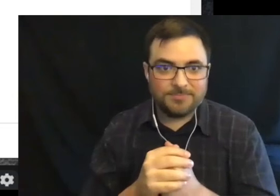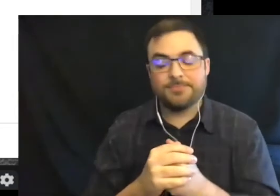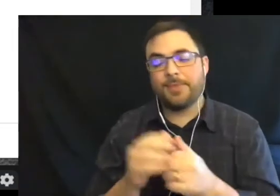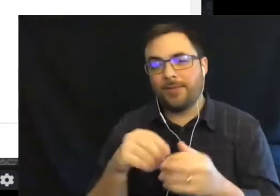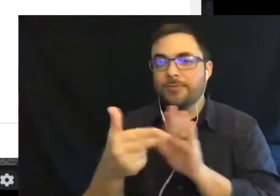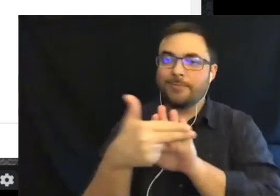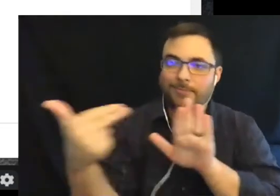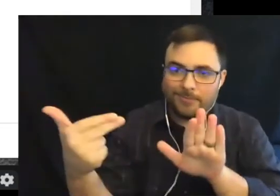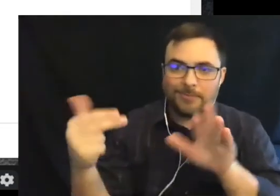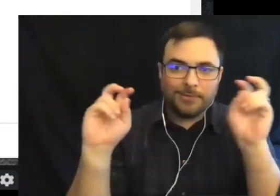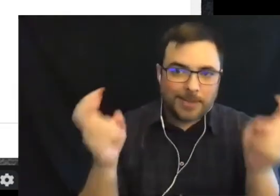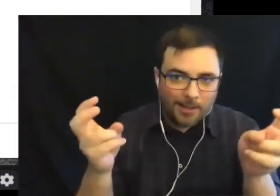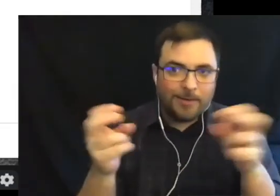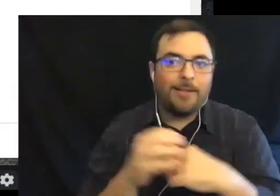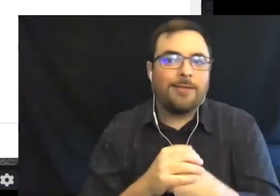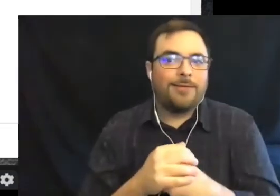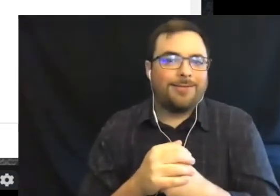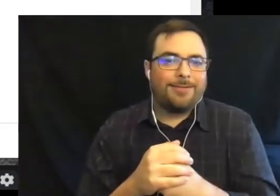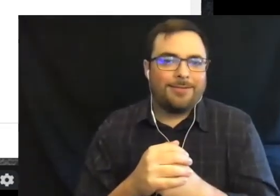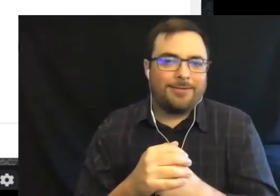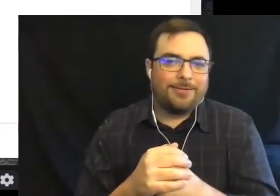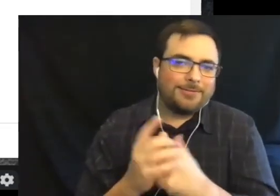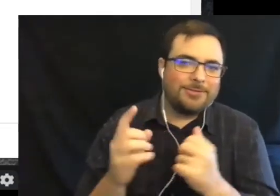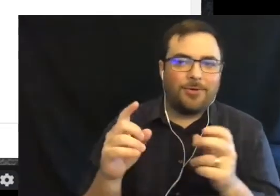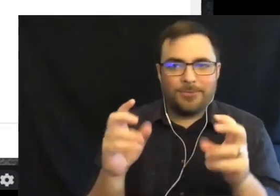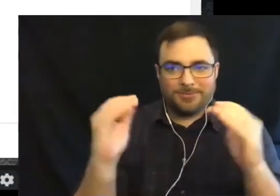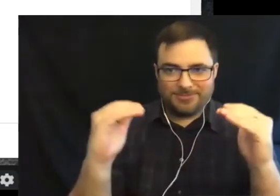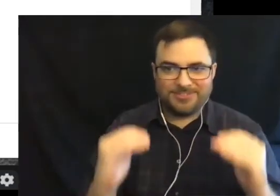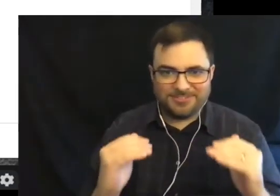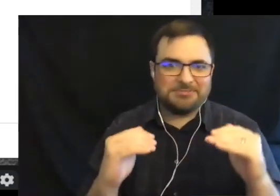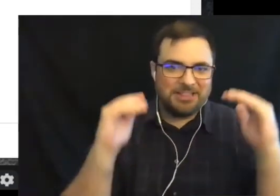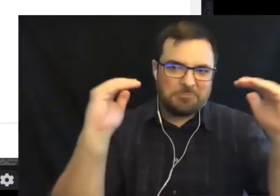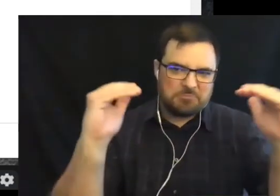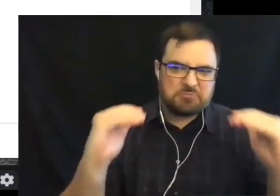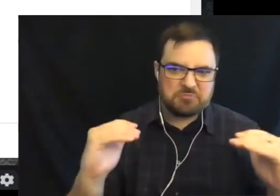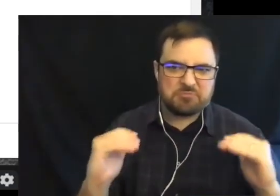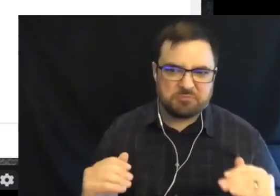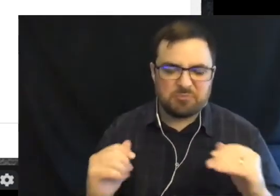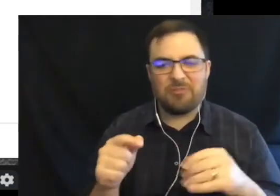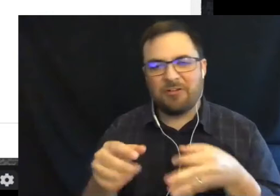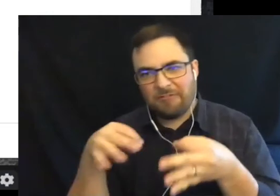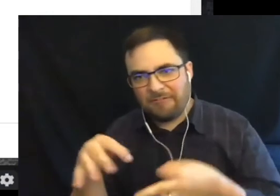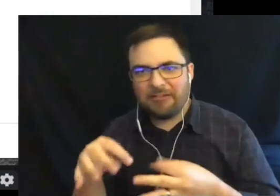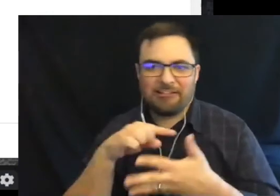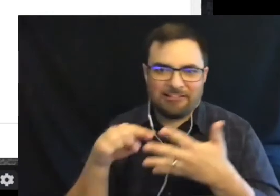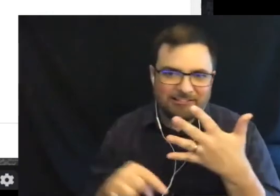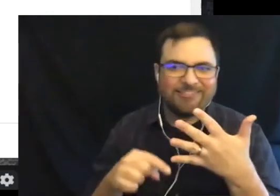title. So I'll pick this, and then you have to give it a description. Um,